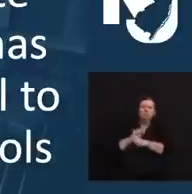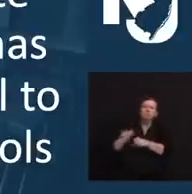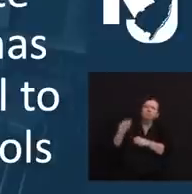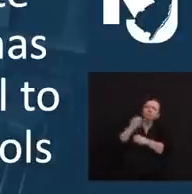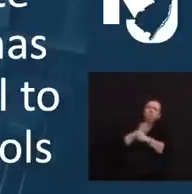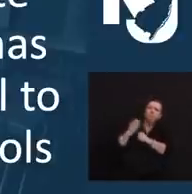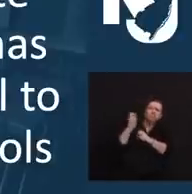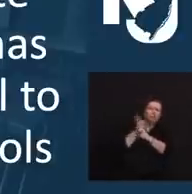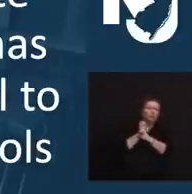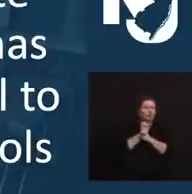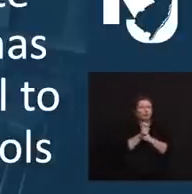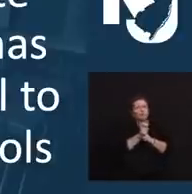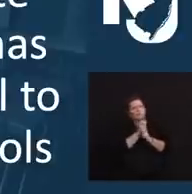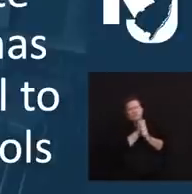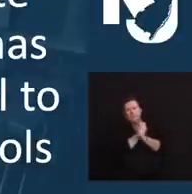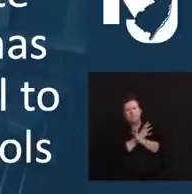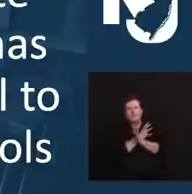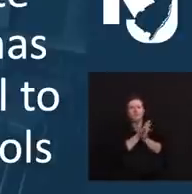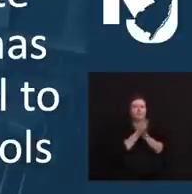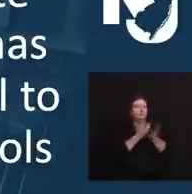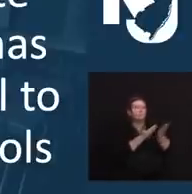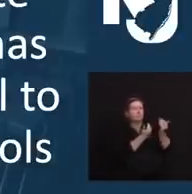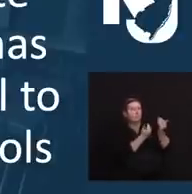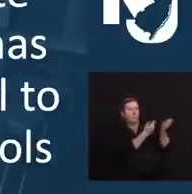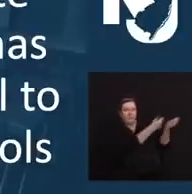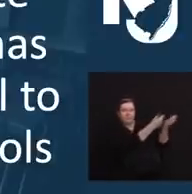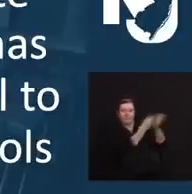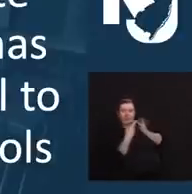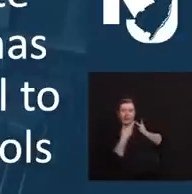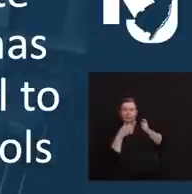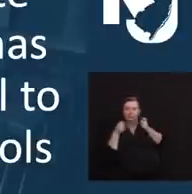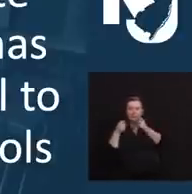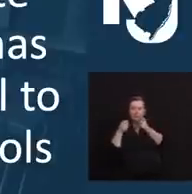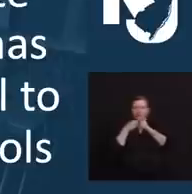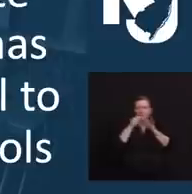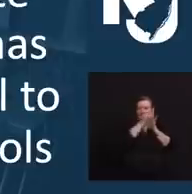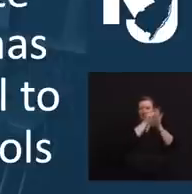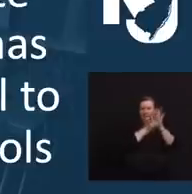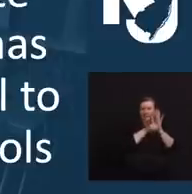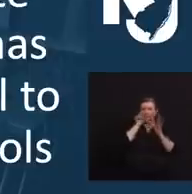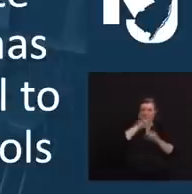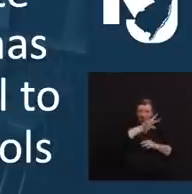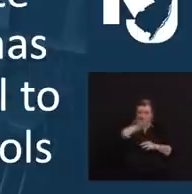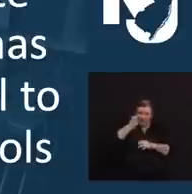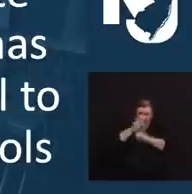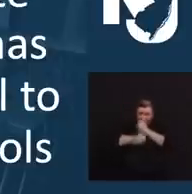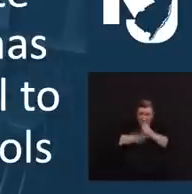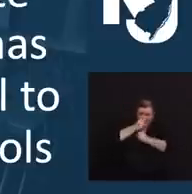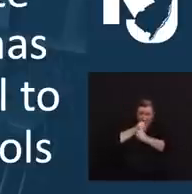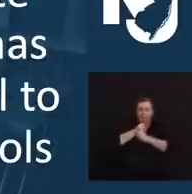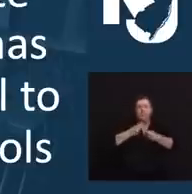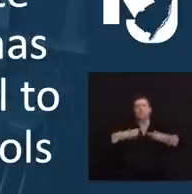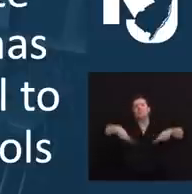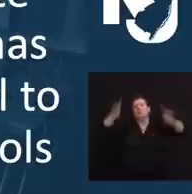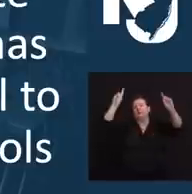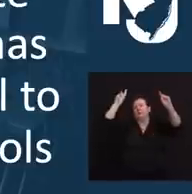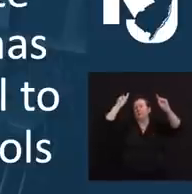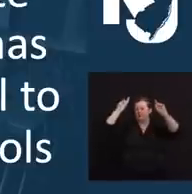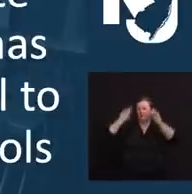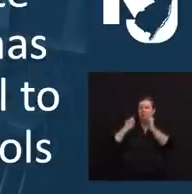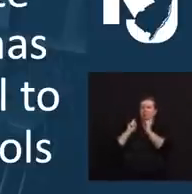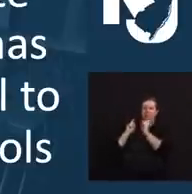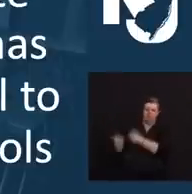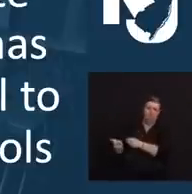the restoration of local control of Paterson schools, and today all of their hard work has paid off.